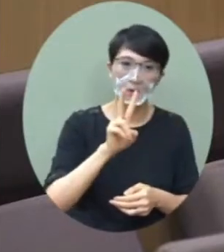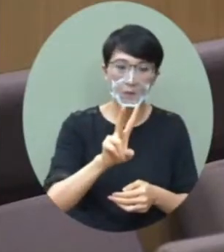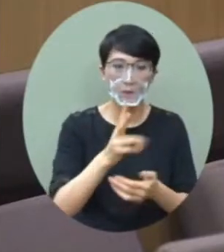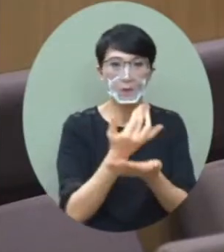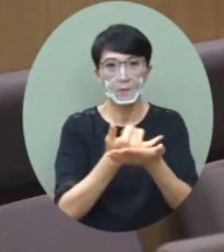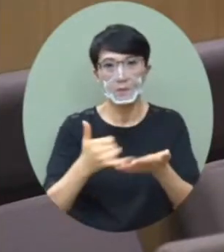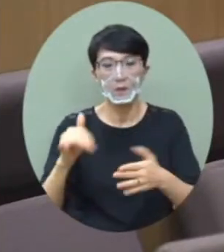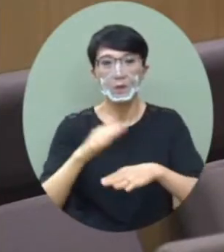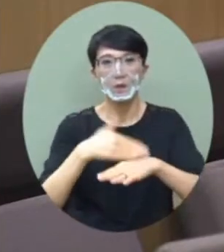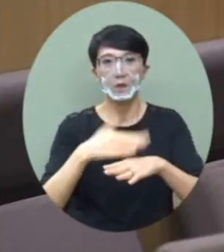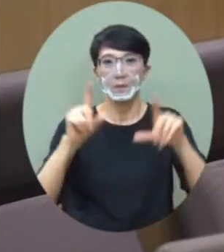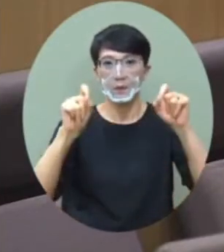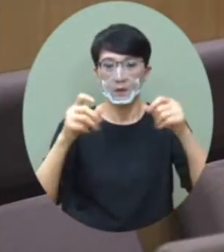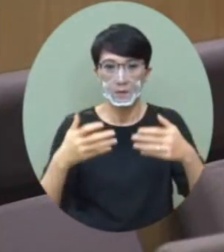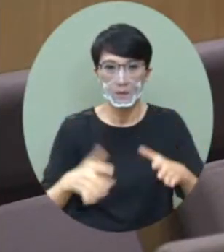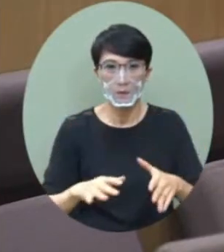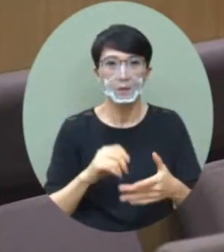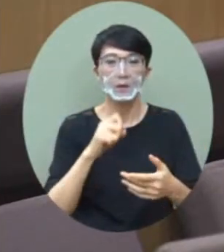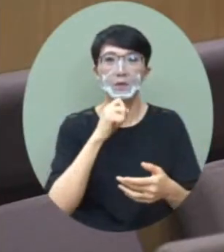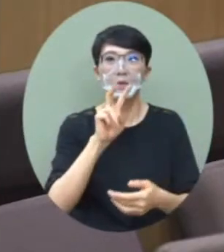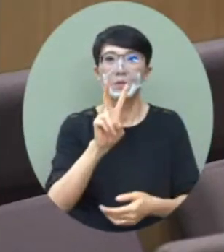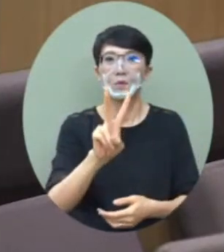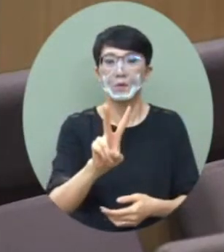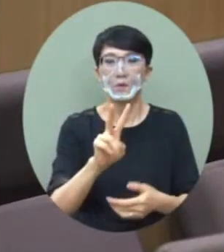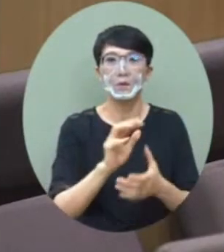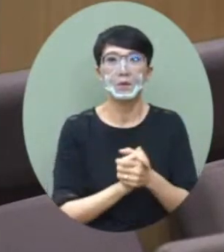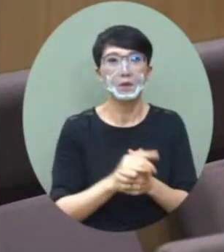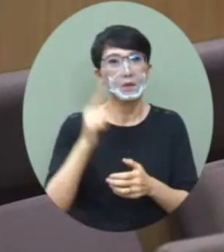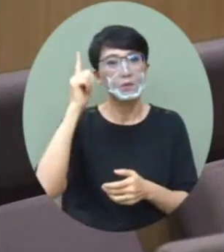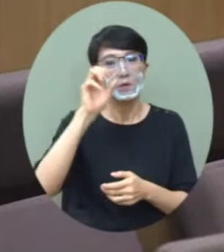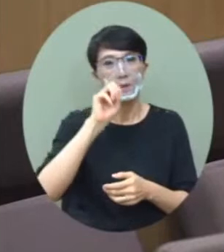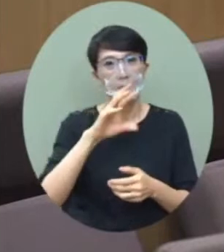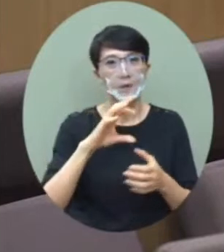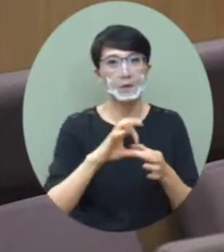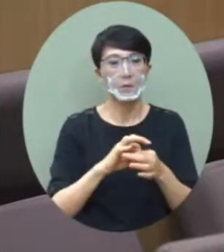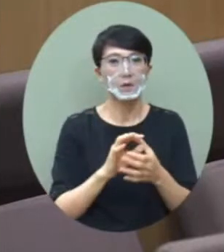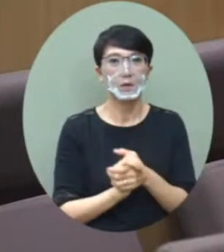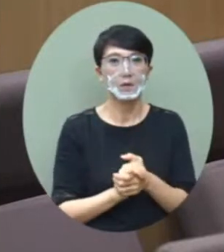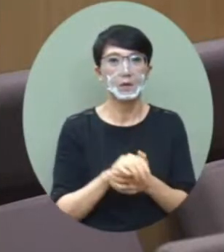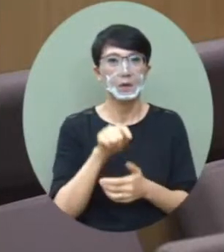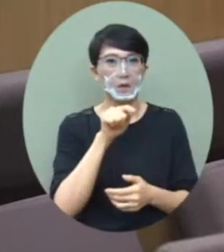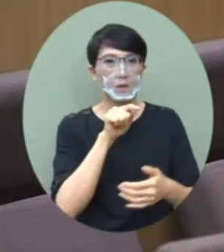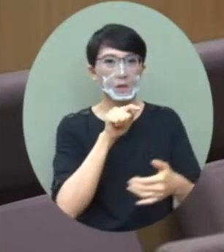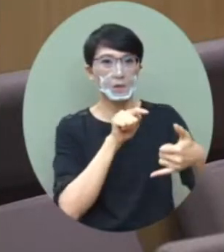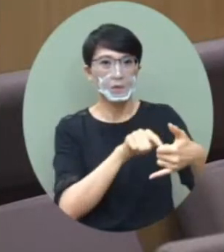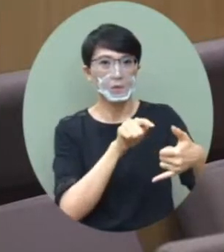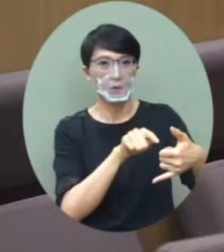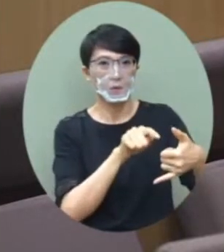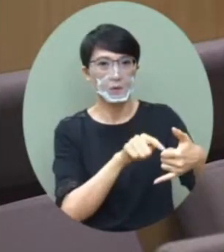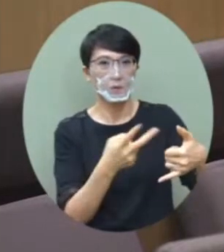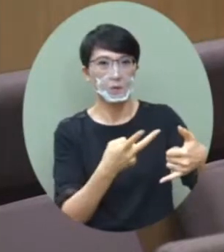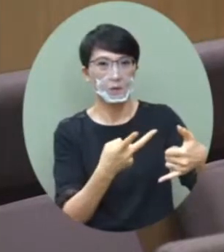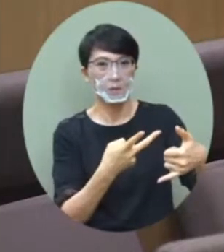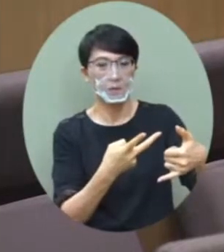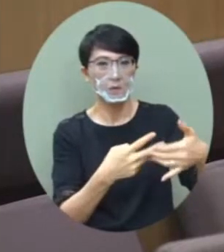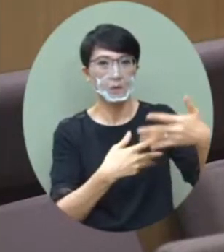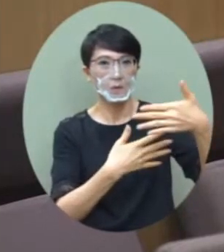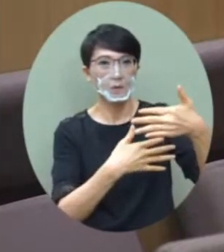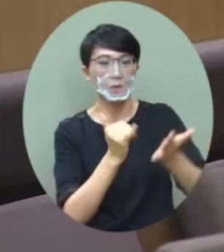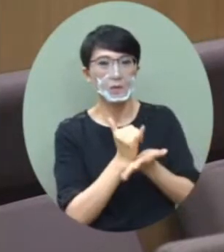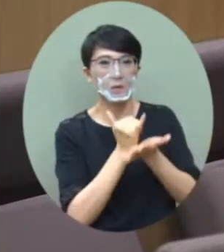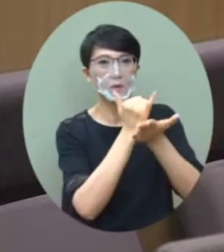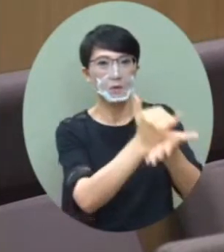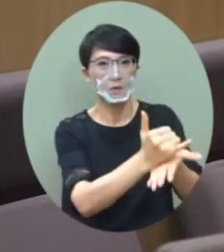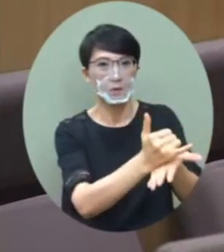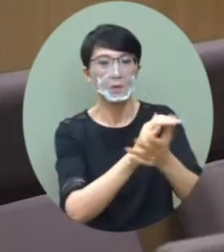3 elderly persons fainted and 2 have passed away. So you told us about the 2. I'd like to